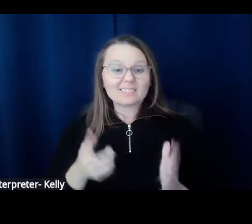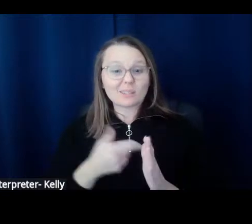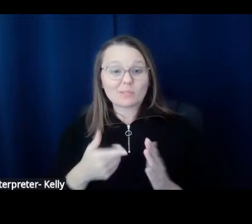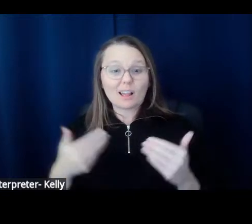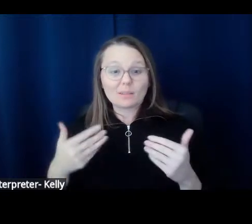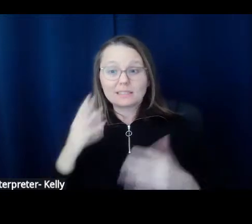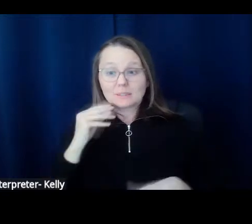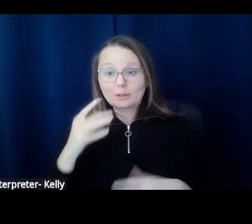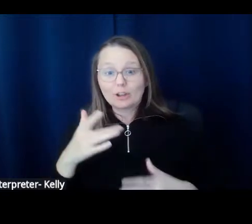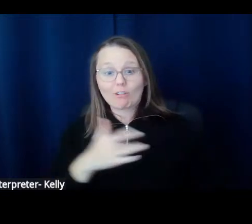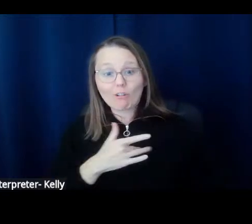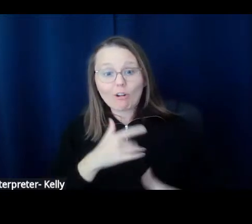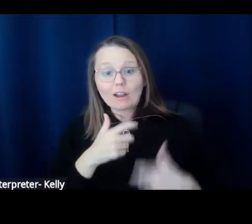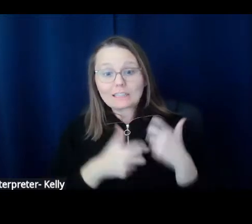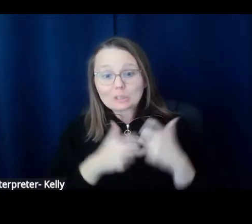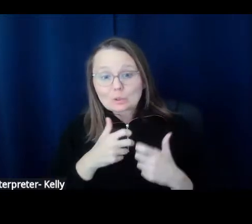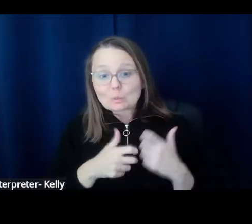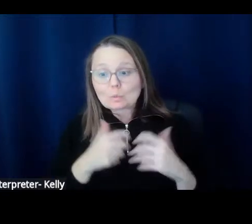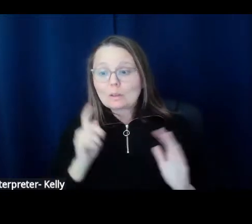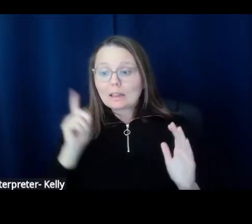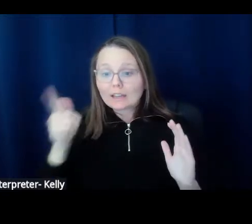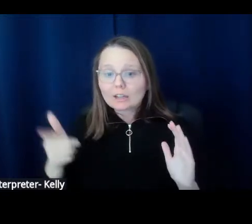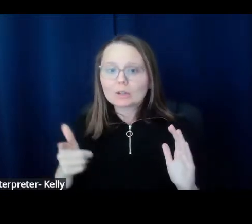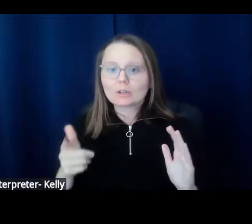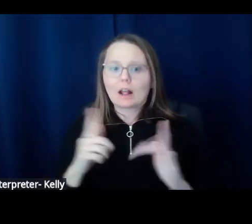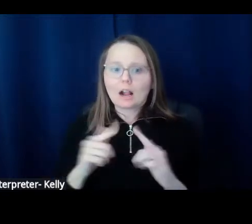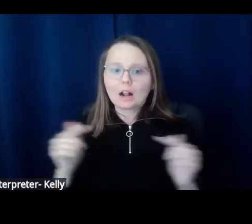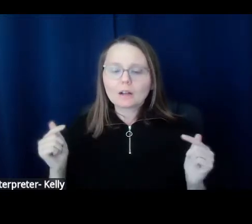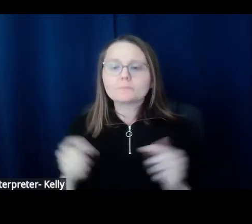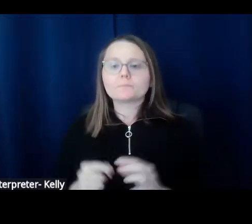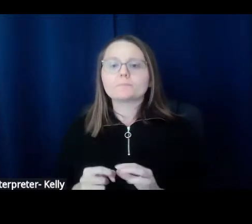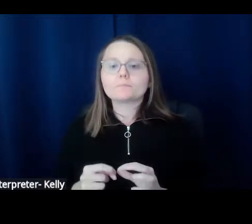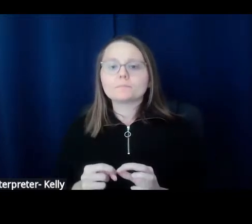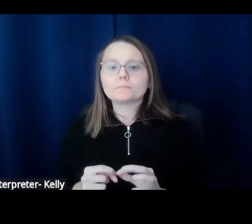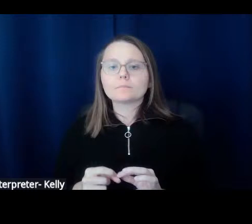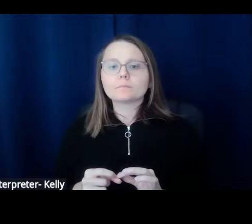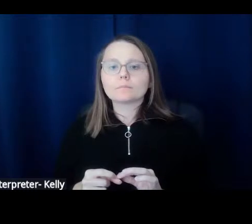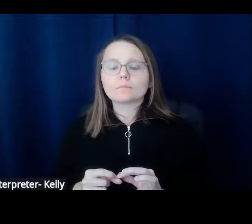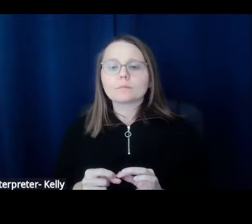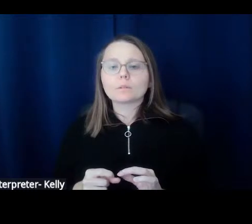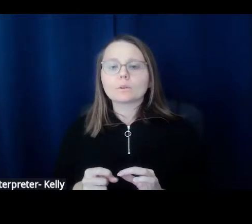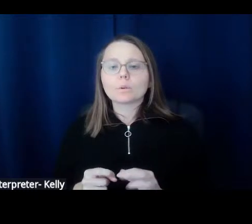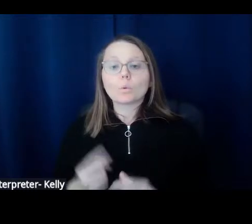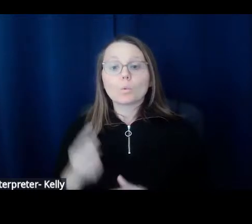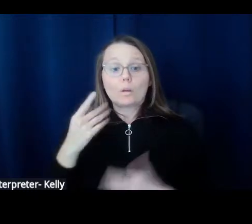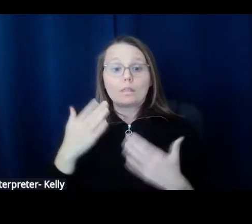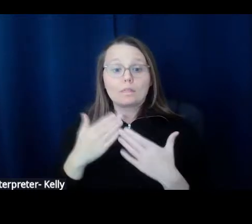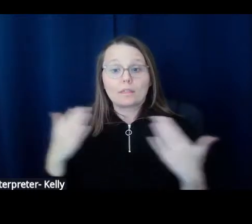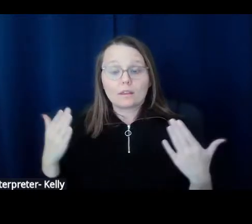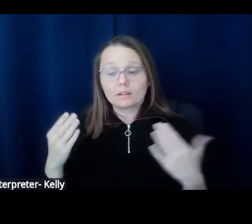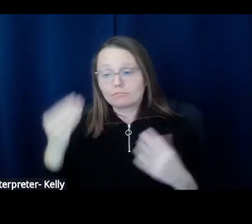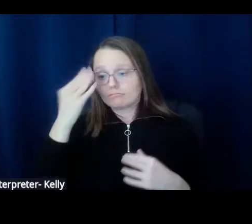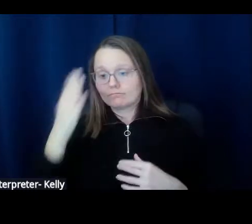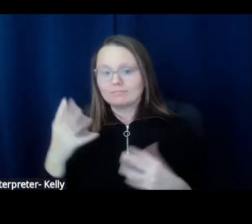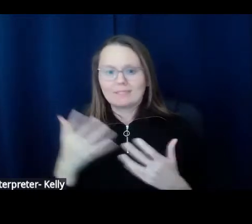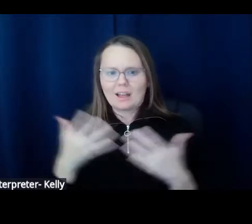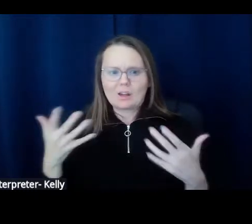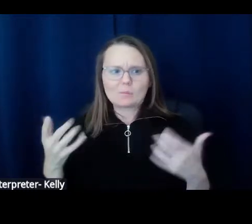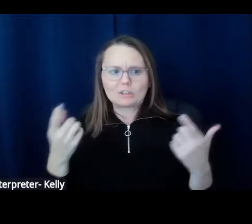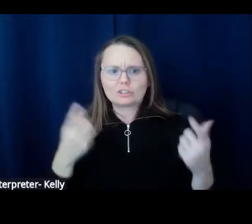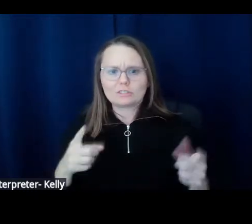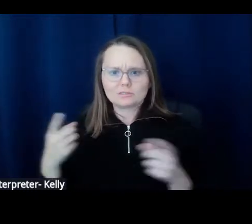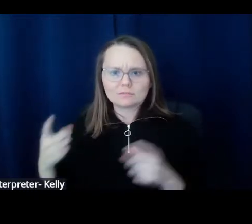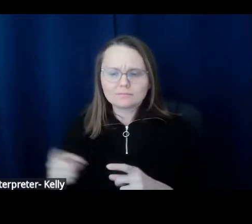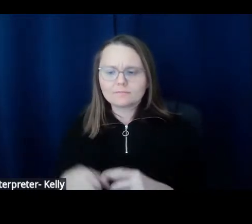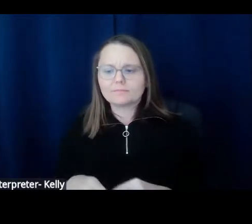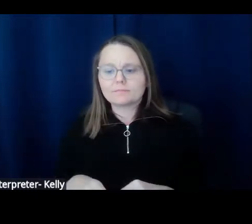whatever. And one thing I started about how much is done, but there